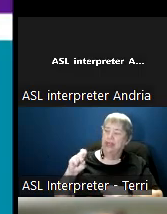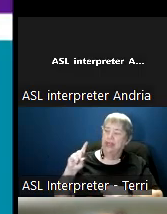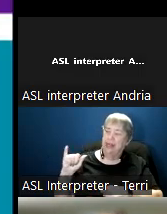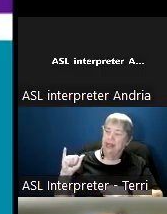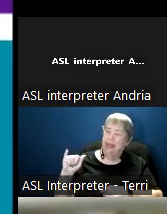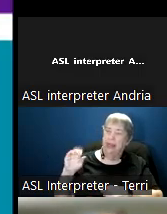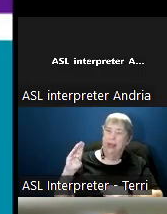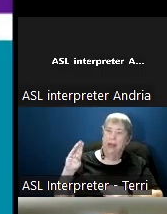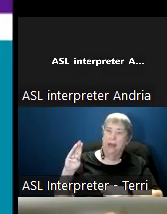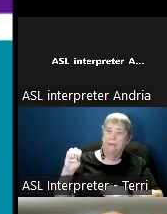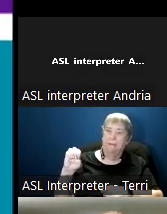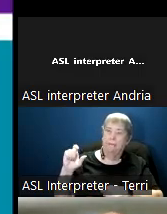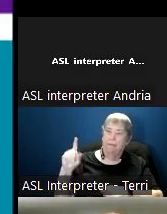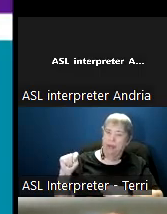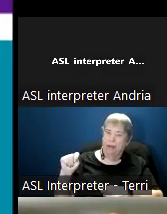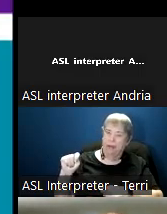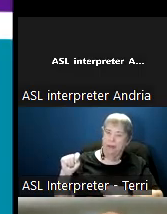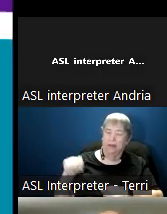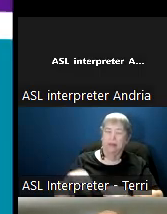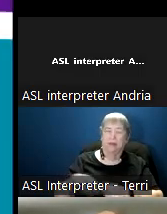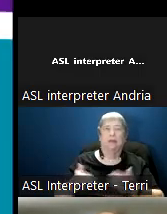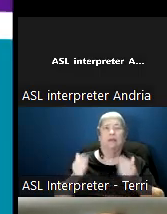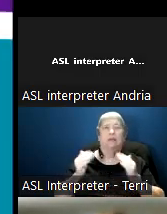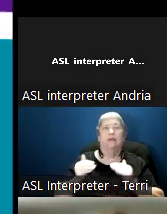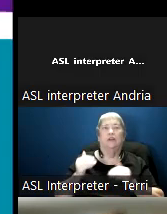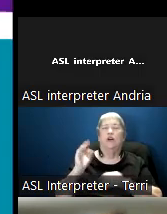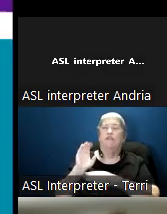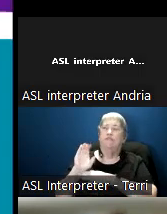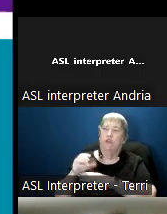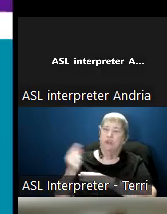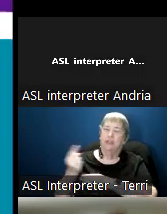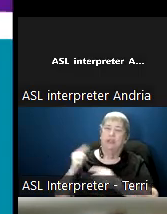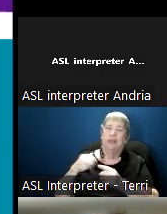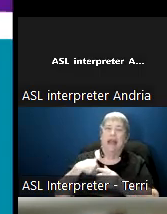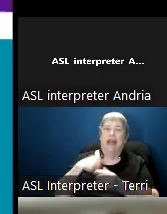forcing somebody to have sex every single day, 3 times a day.